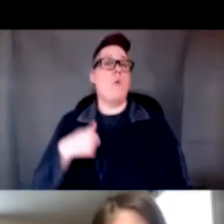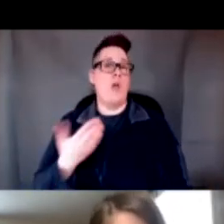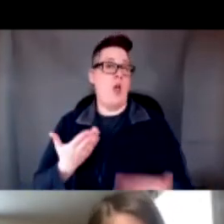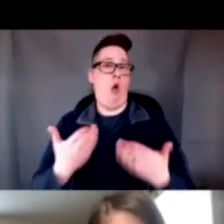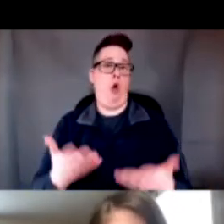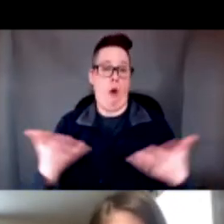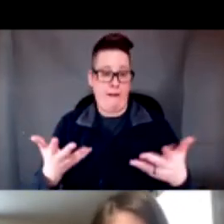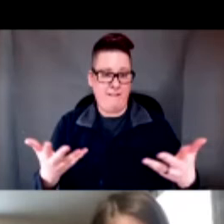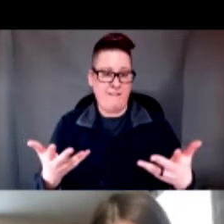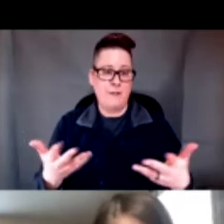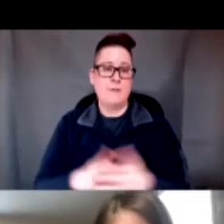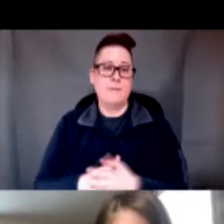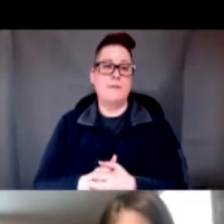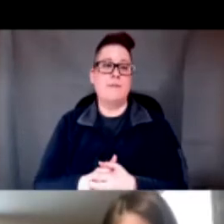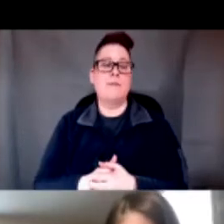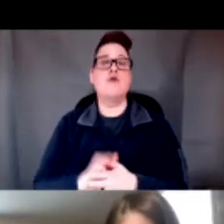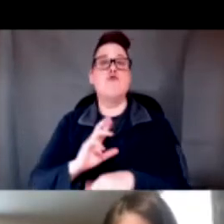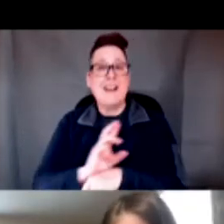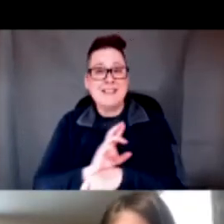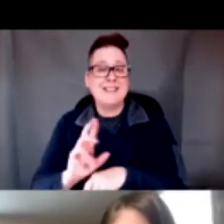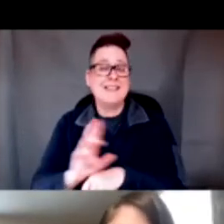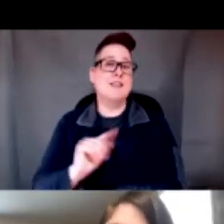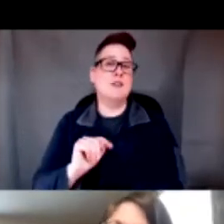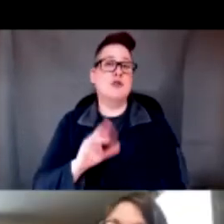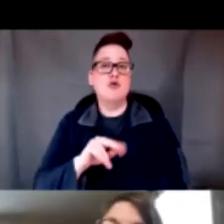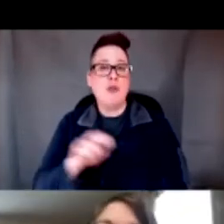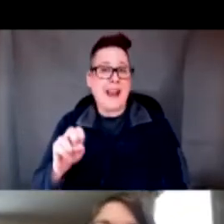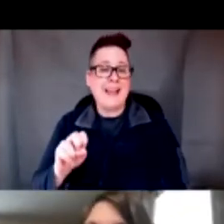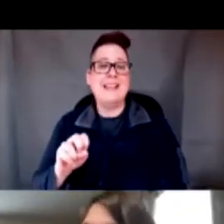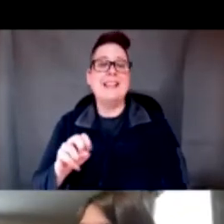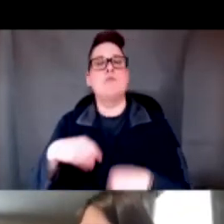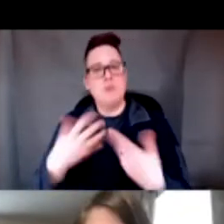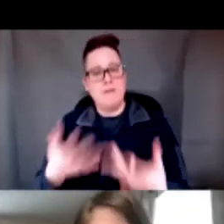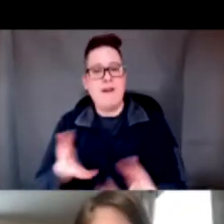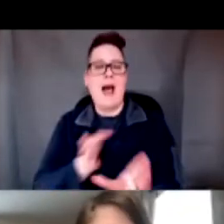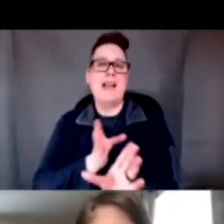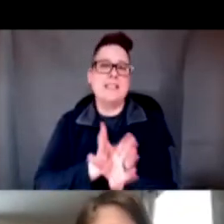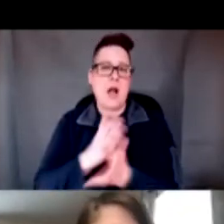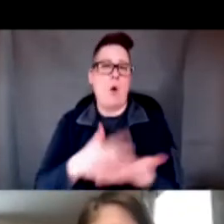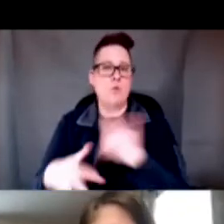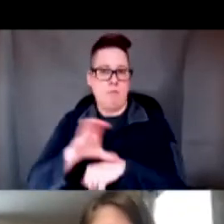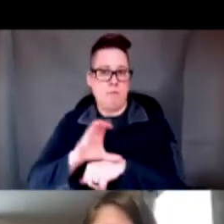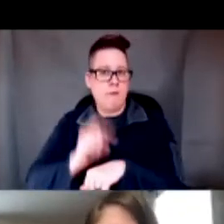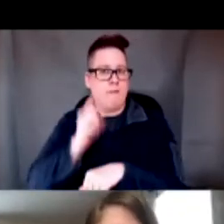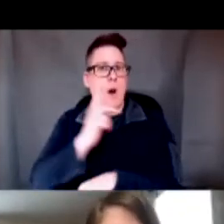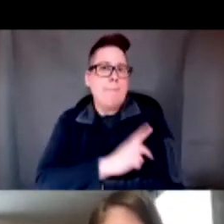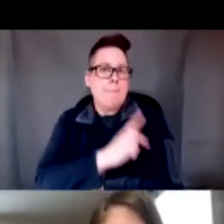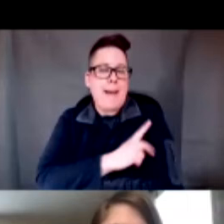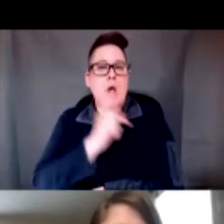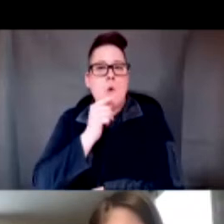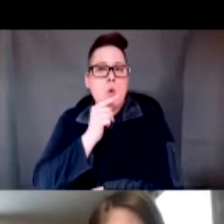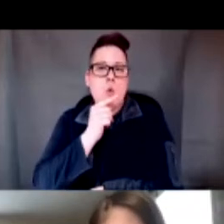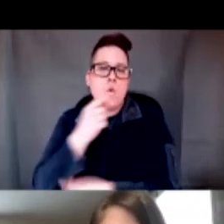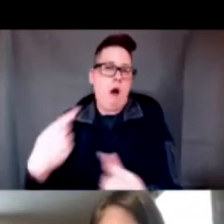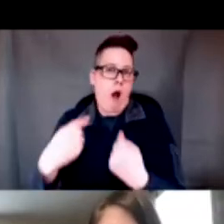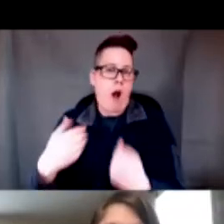prioritize is that trainees and staff therapists provide psychosocial consultation to patients who may be presenting with mental